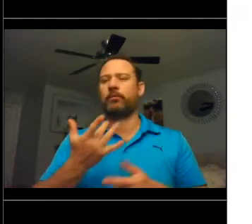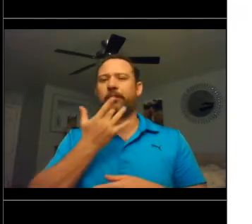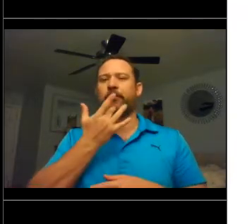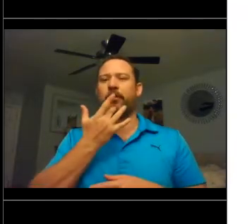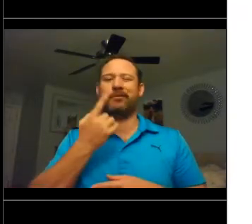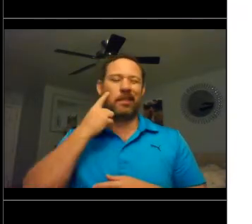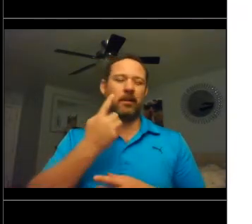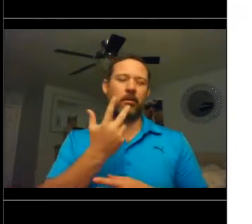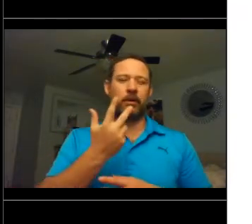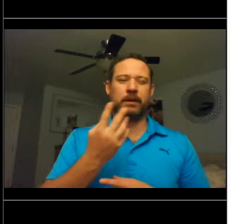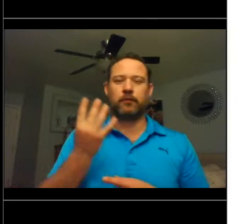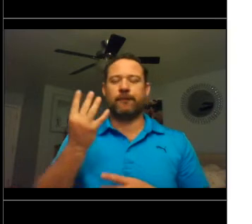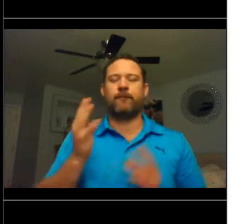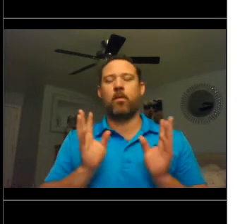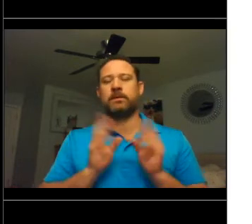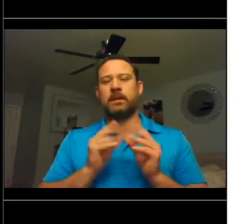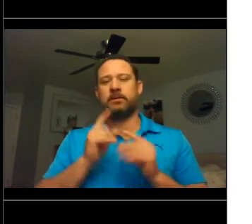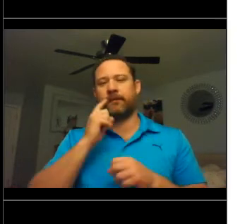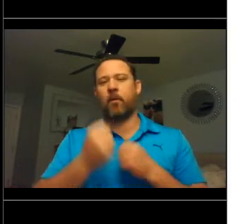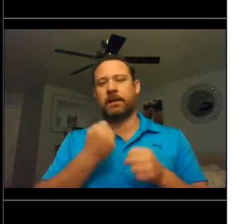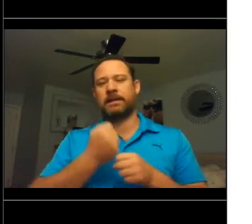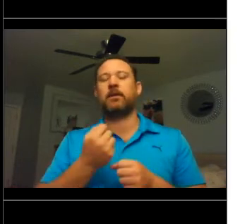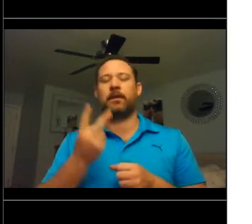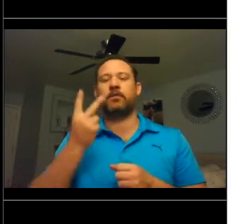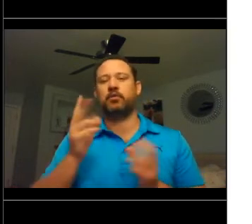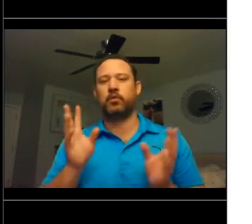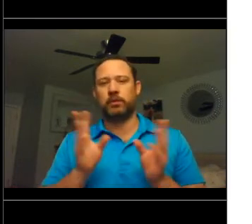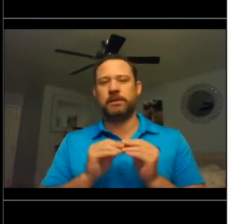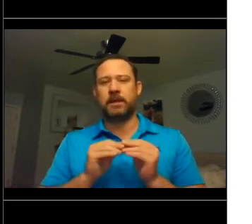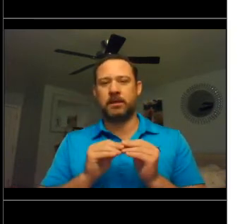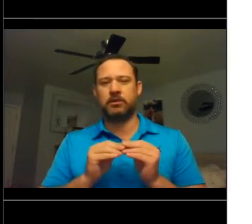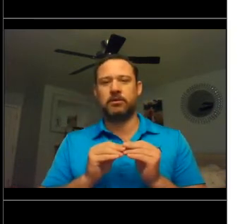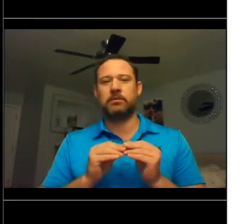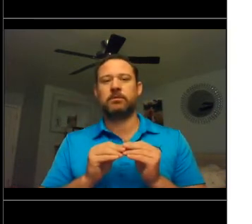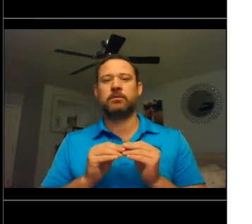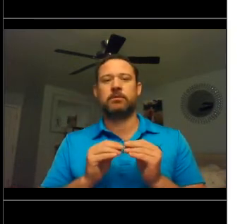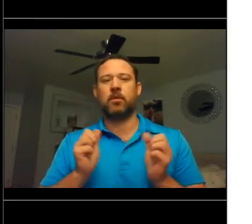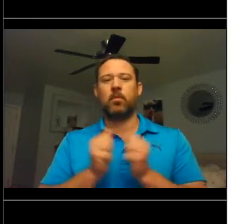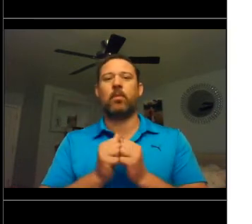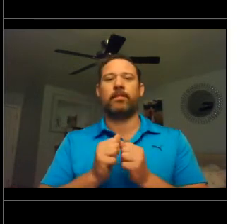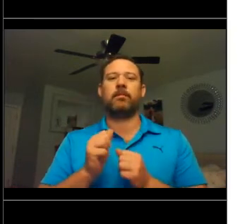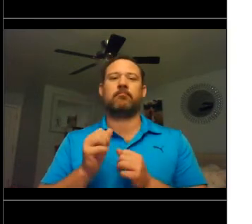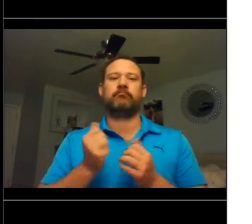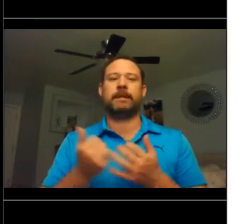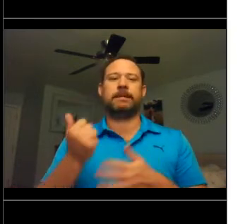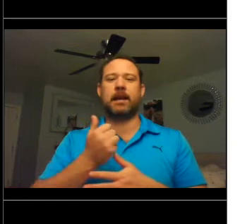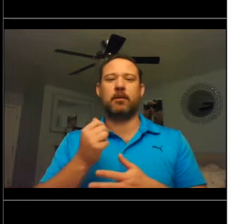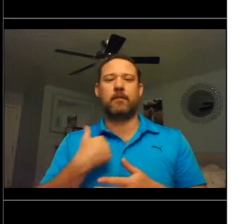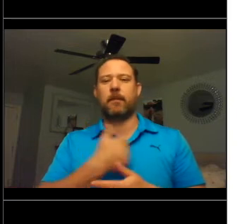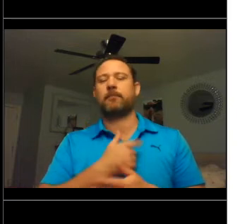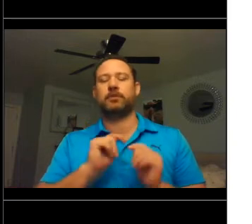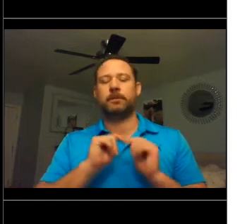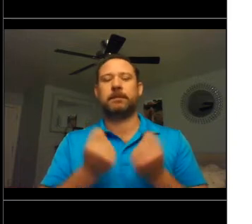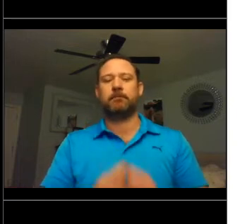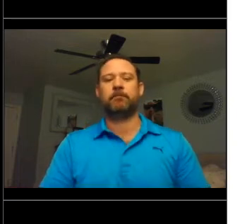4 sessions for the year, and then 2 sessions with our executive membership teams.